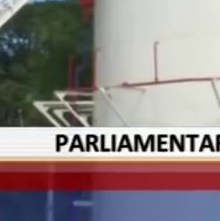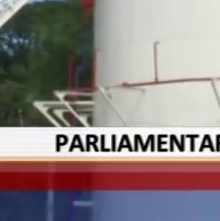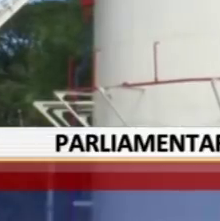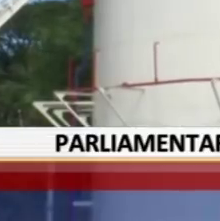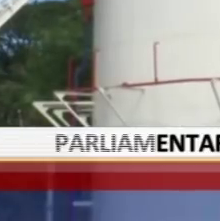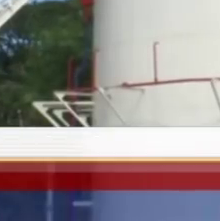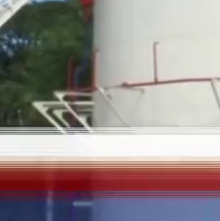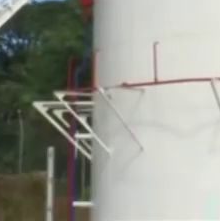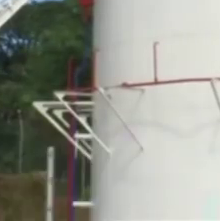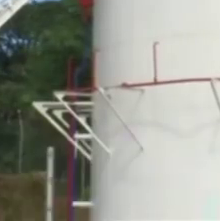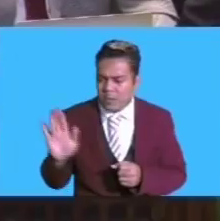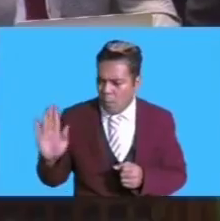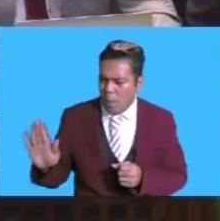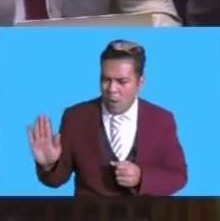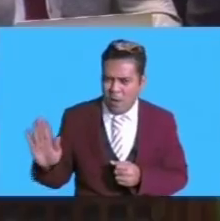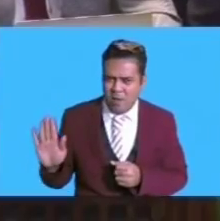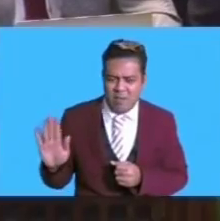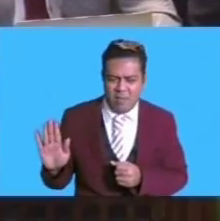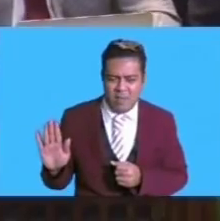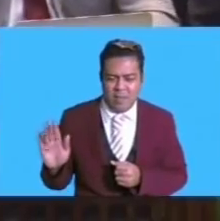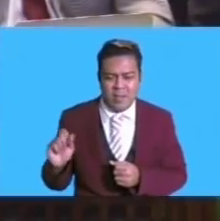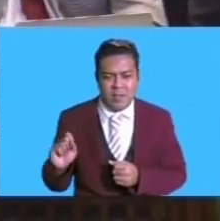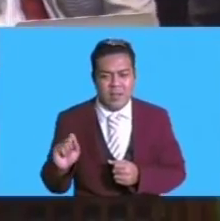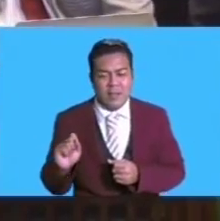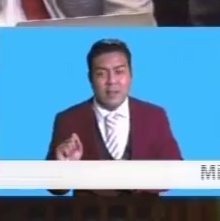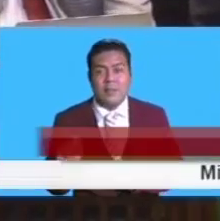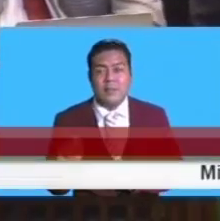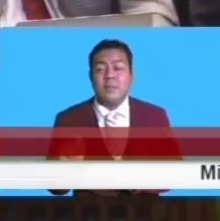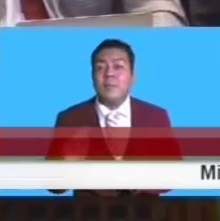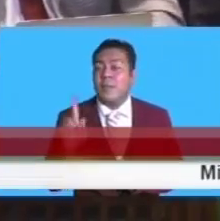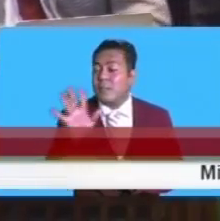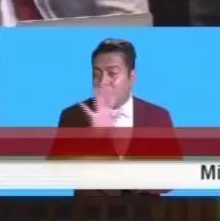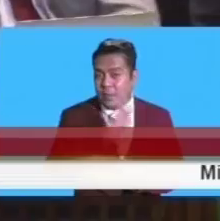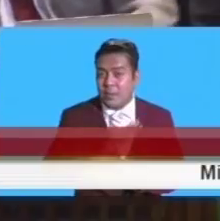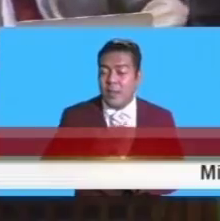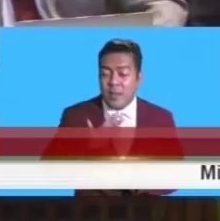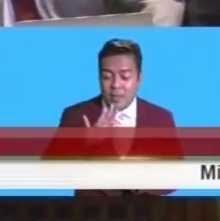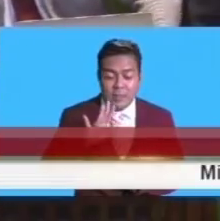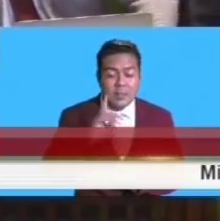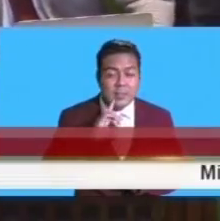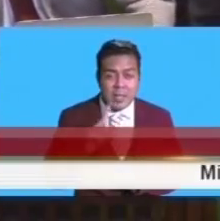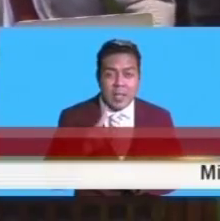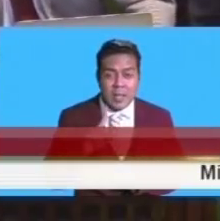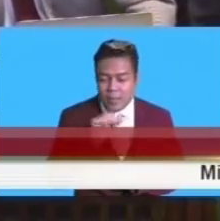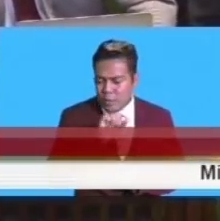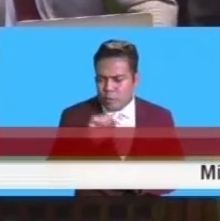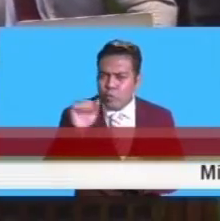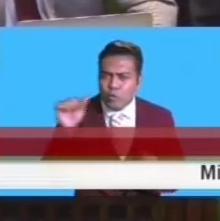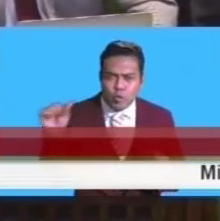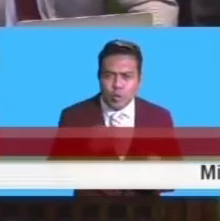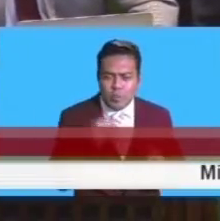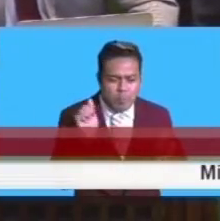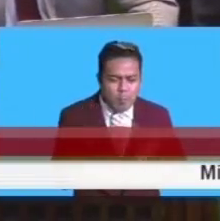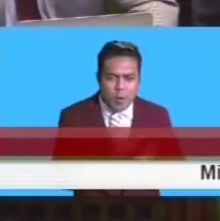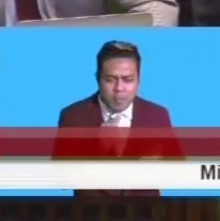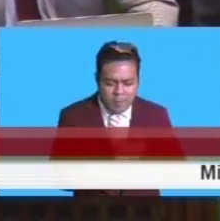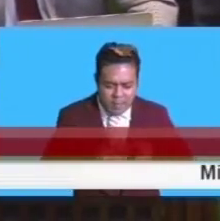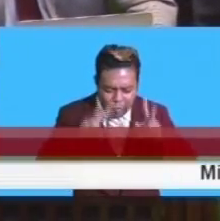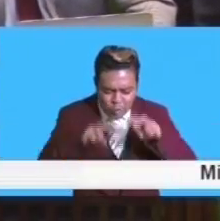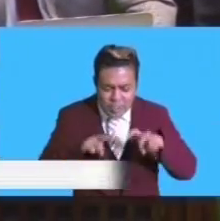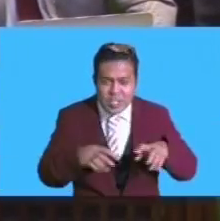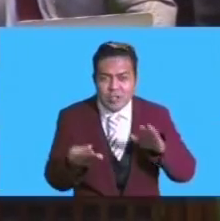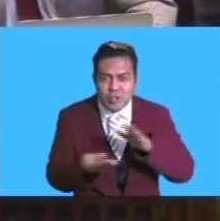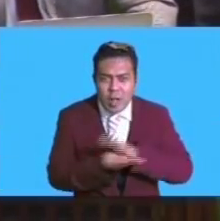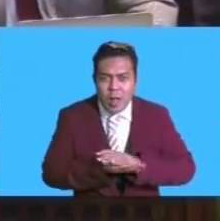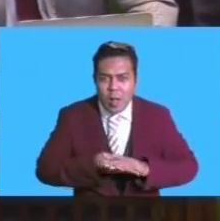budget and its vision. Whenever an academic makes a statement, Honorable Speaker says it should be based on research,